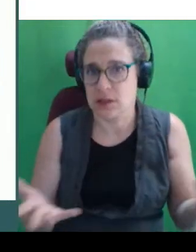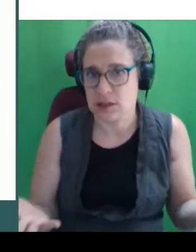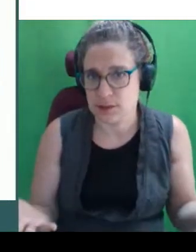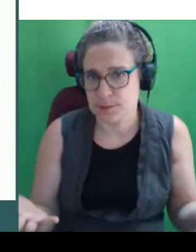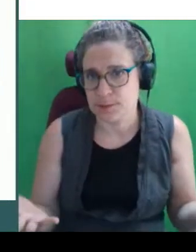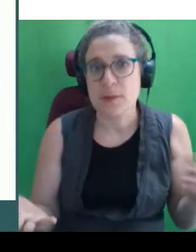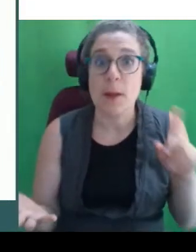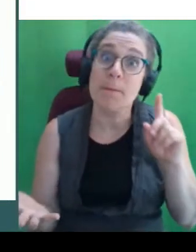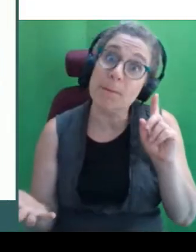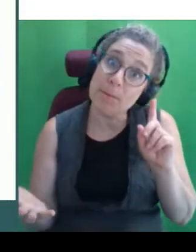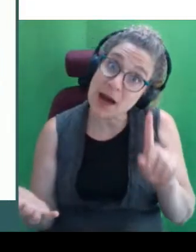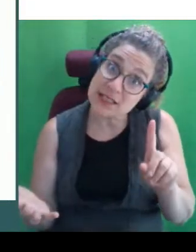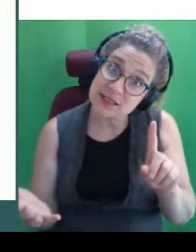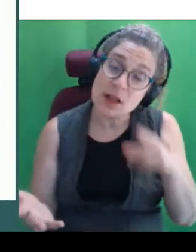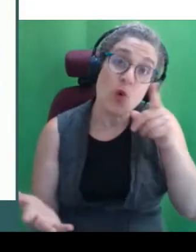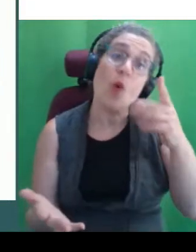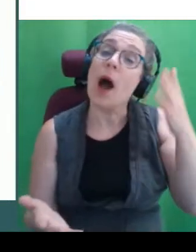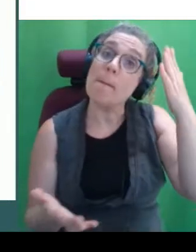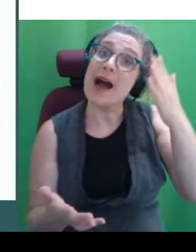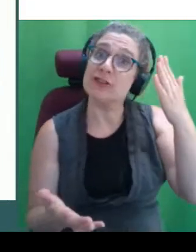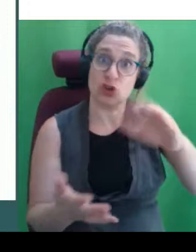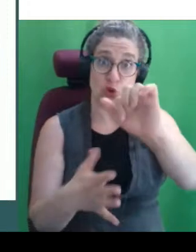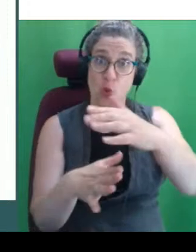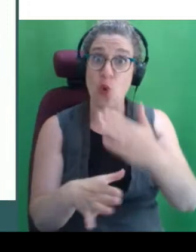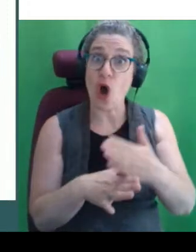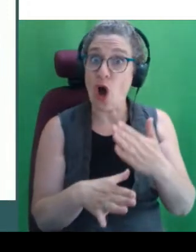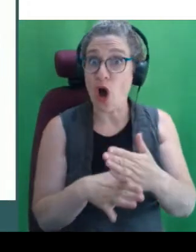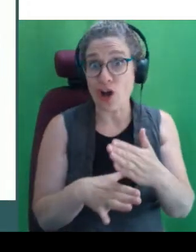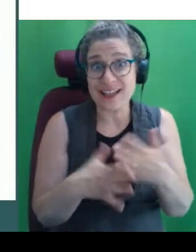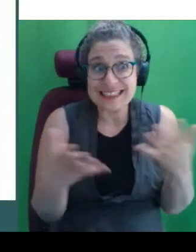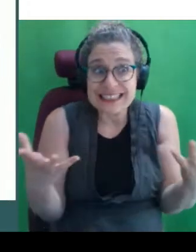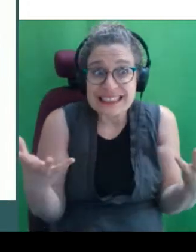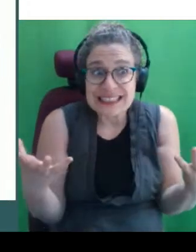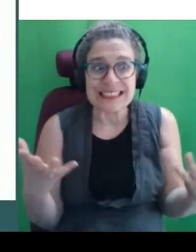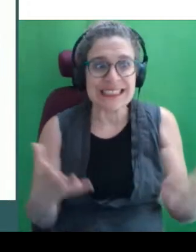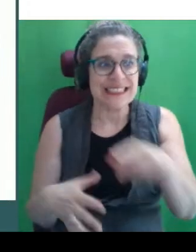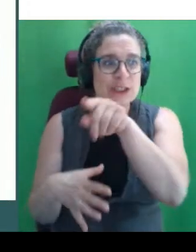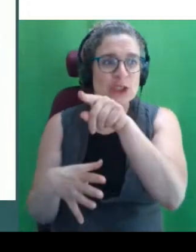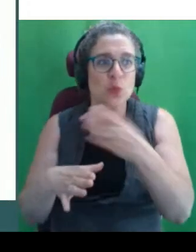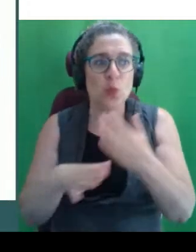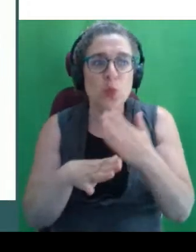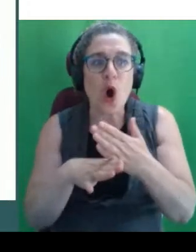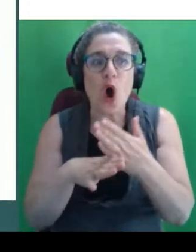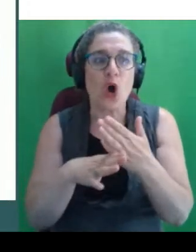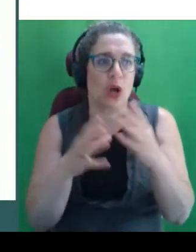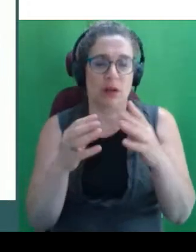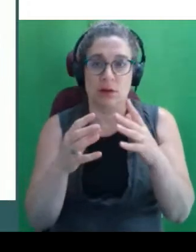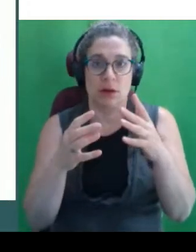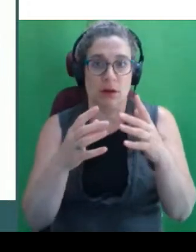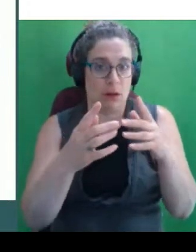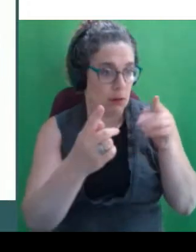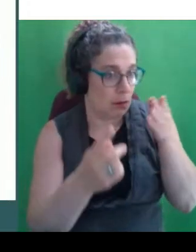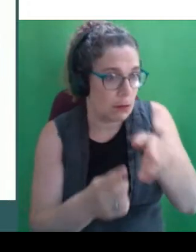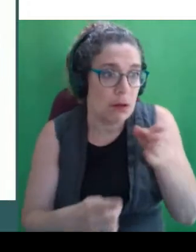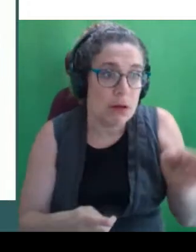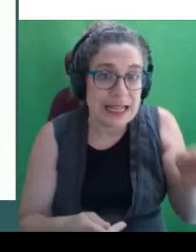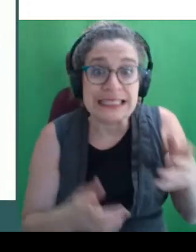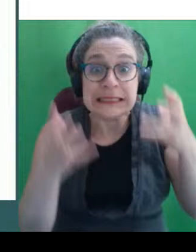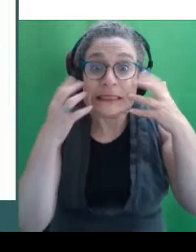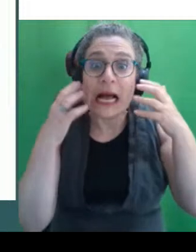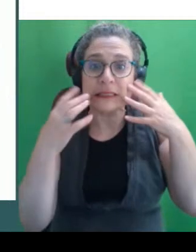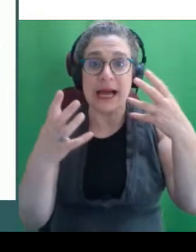into a profession and by chance you're coming into contact with cats regularly, and this is